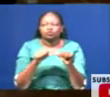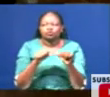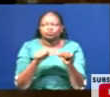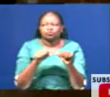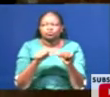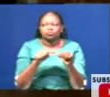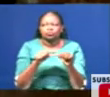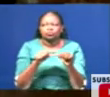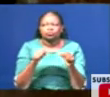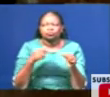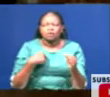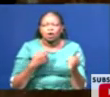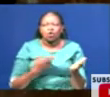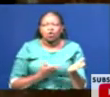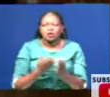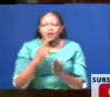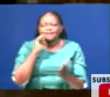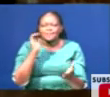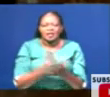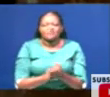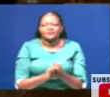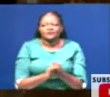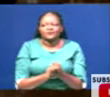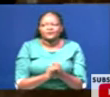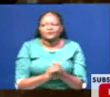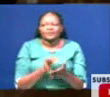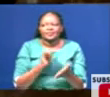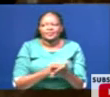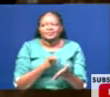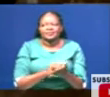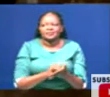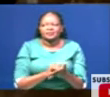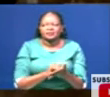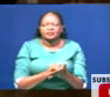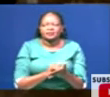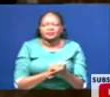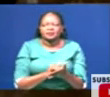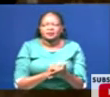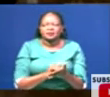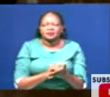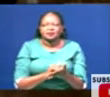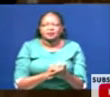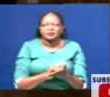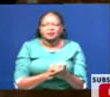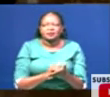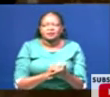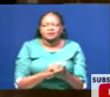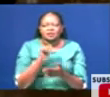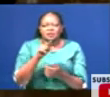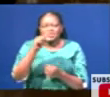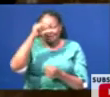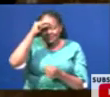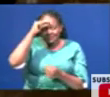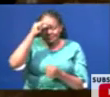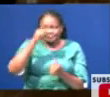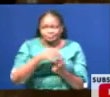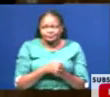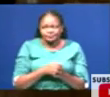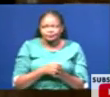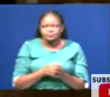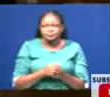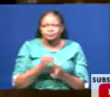I sincerely believe that the British government